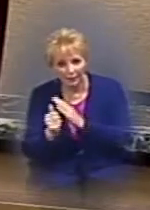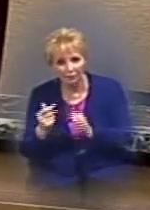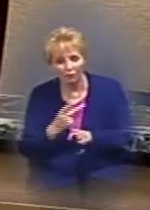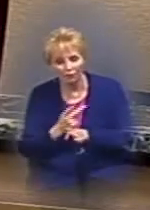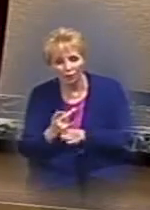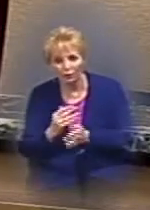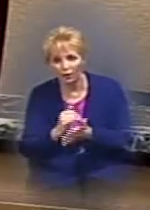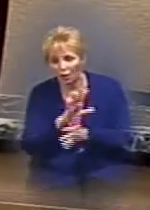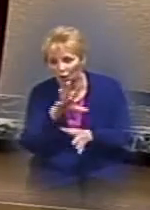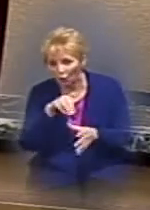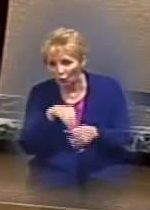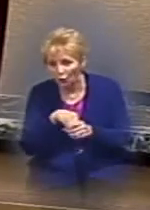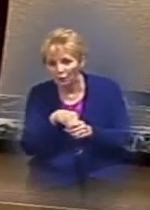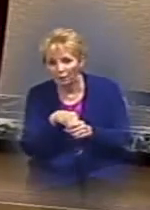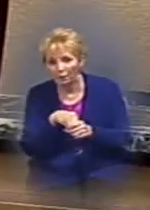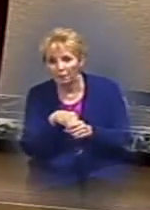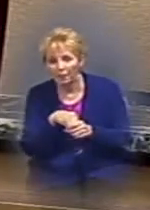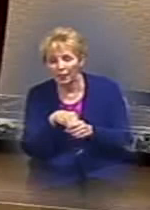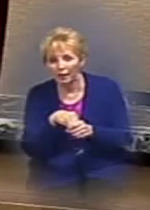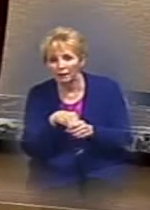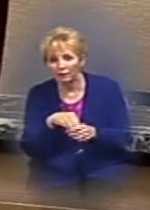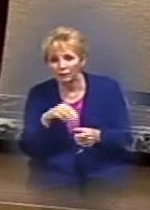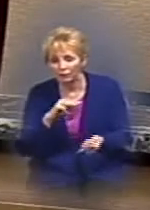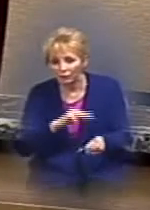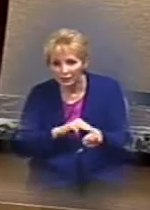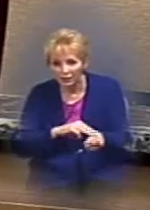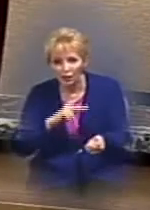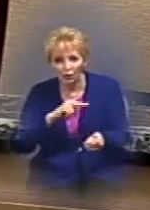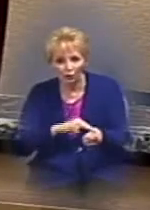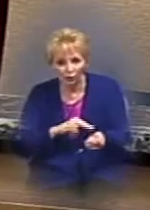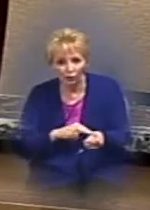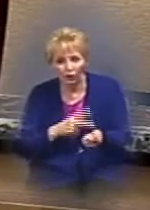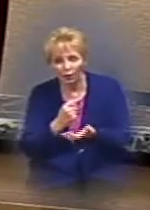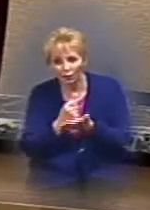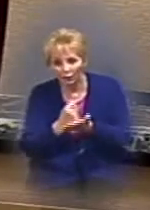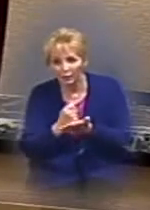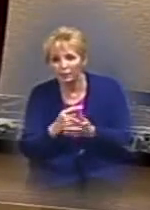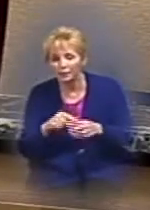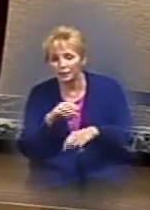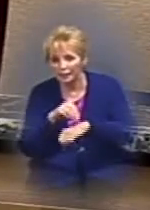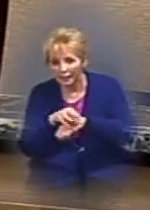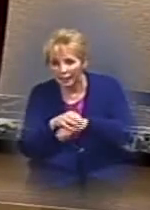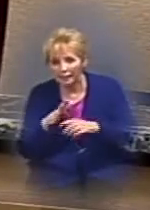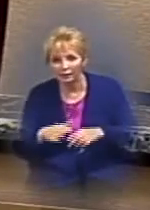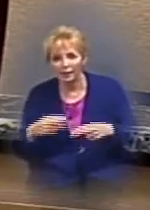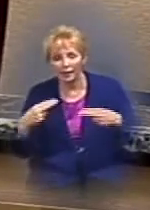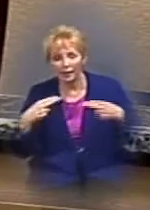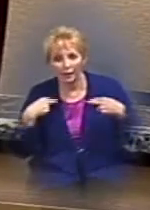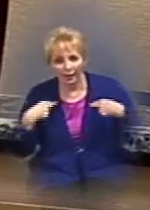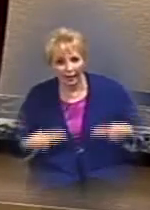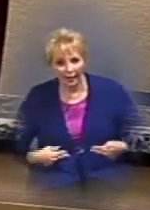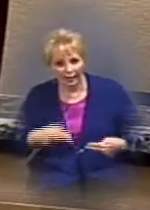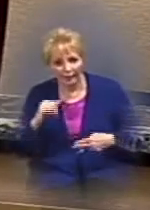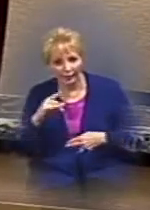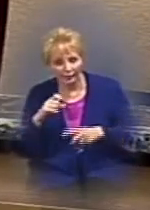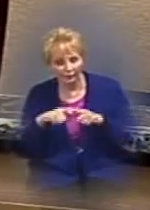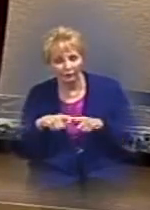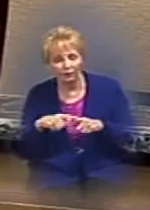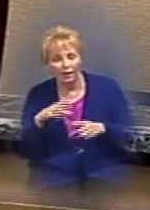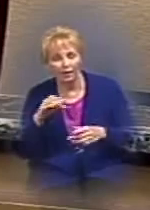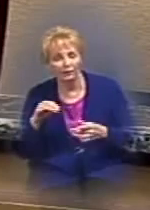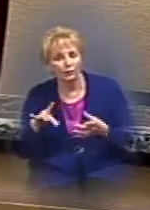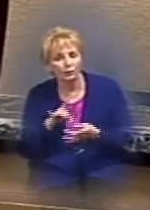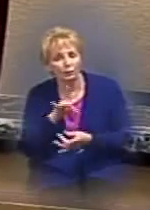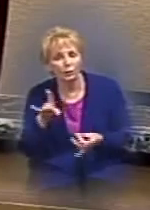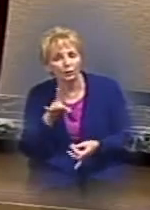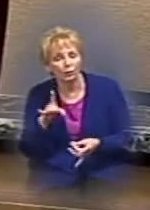includes physicians, nurses, social workers, therapists, counselors, health aides, and spiritual care providers,